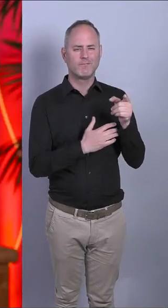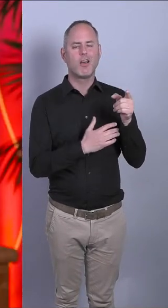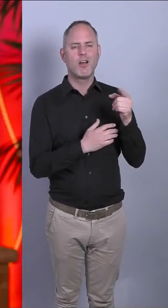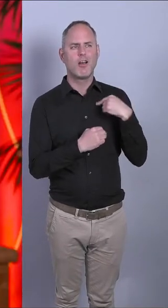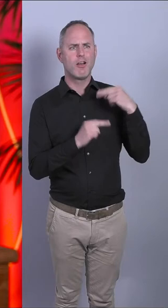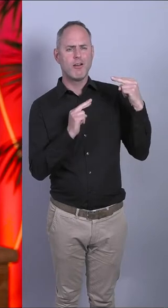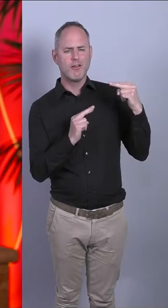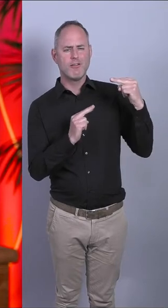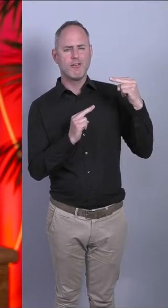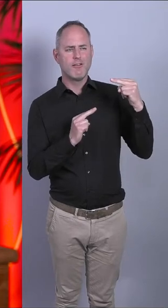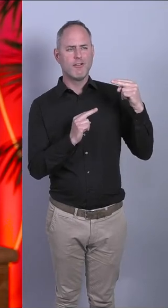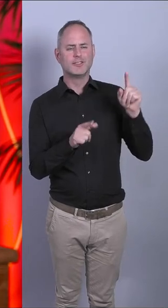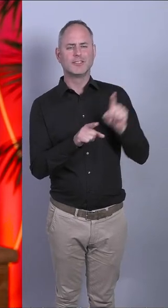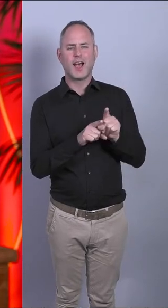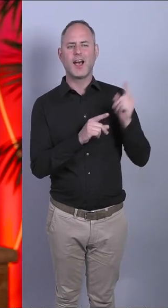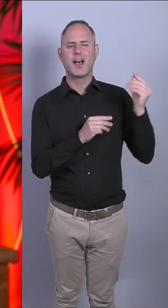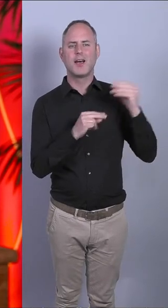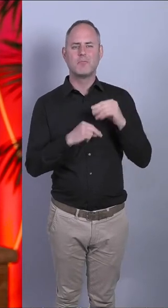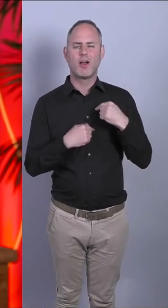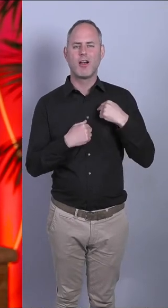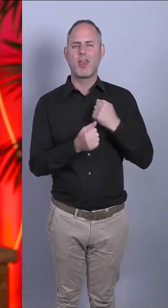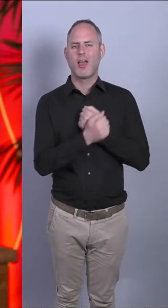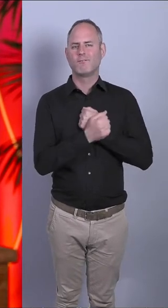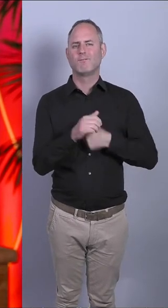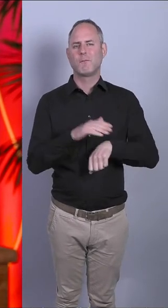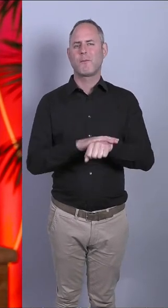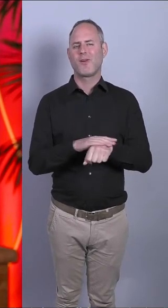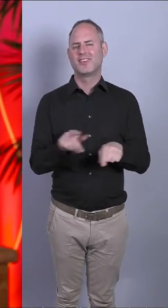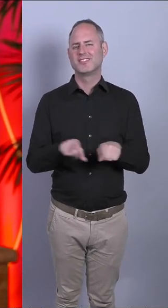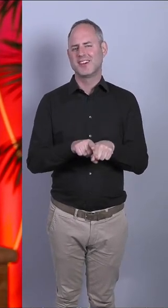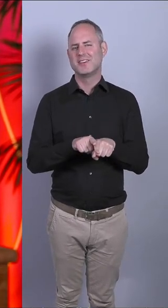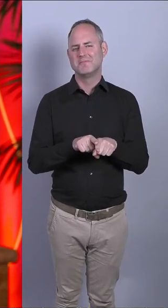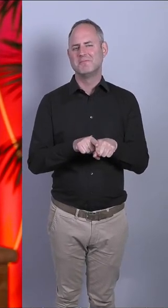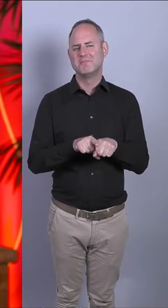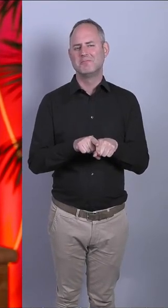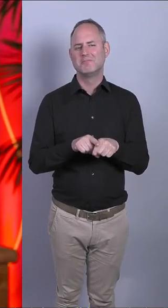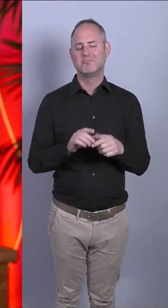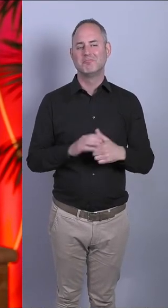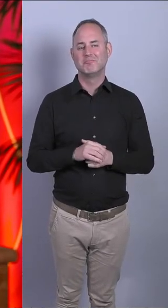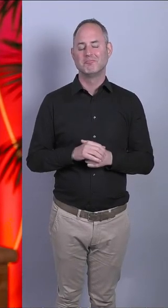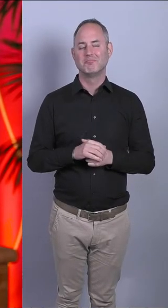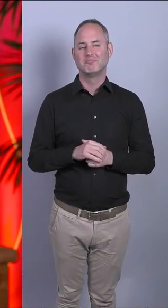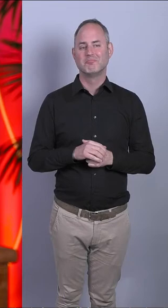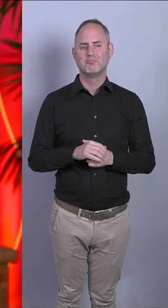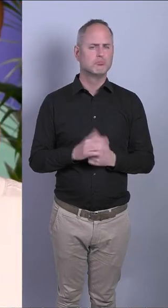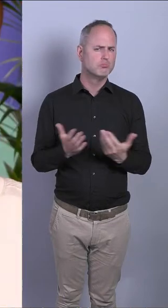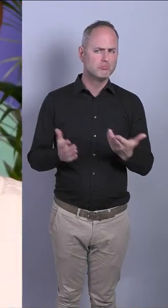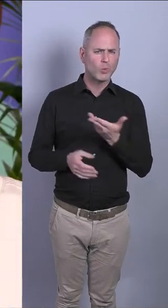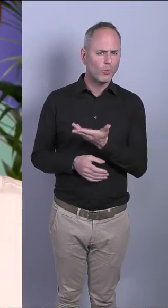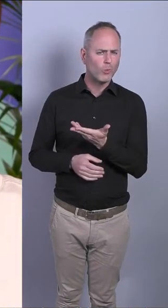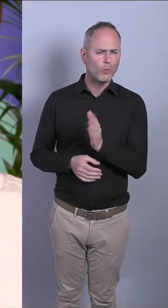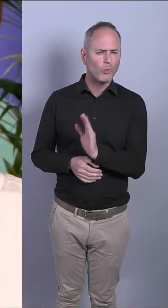also a big fan. So I guess one goes with the other. Vincent, how about you?